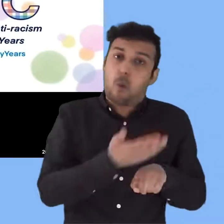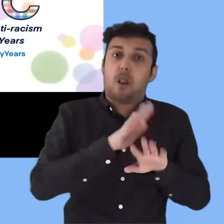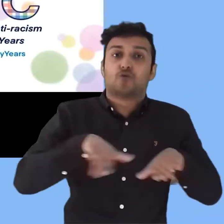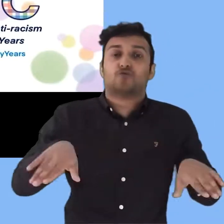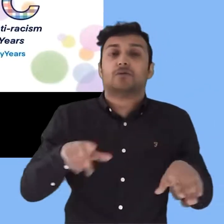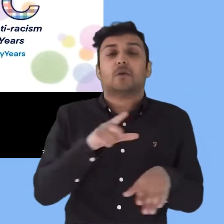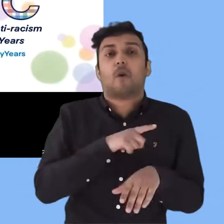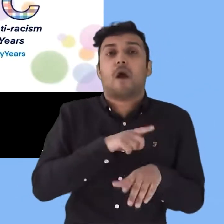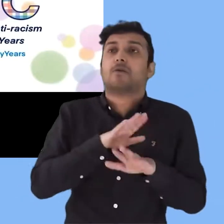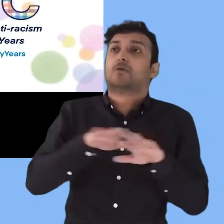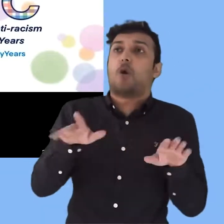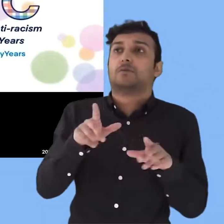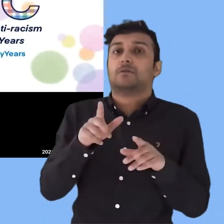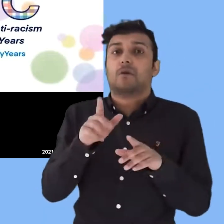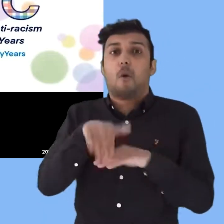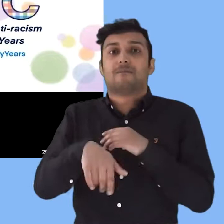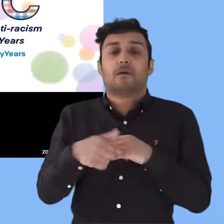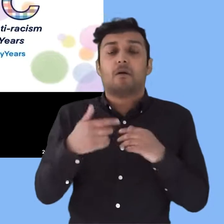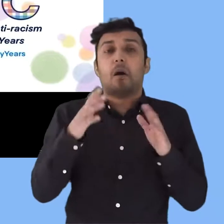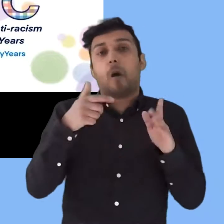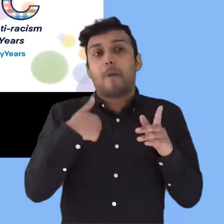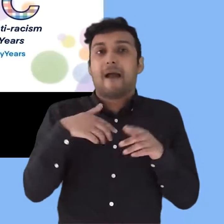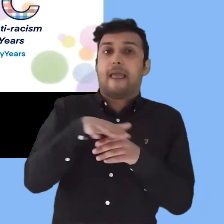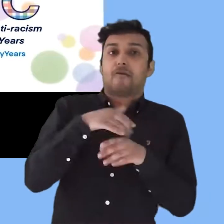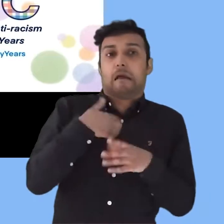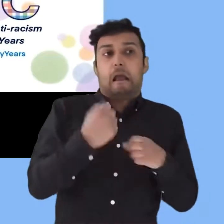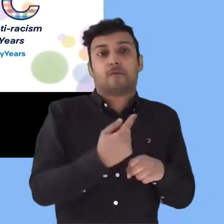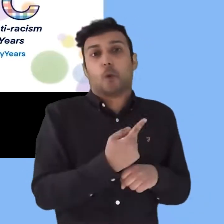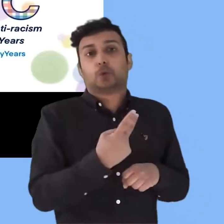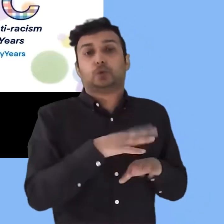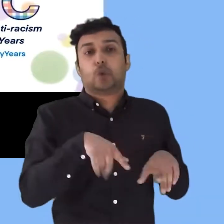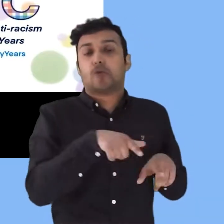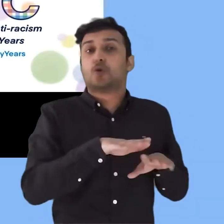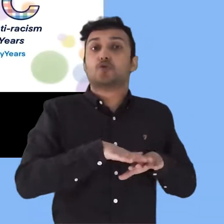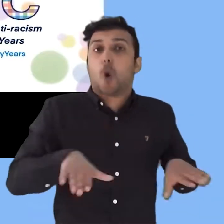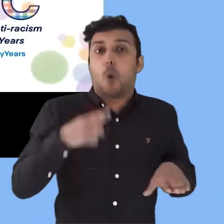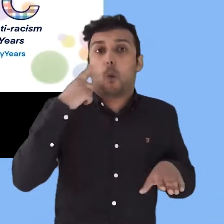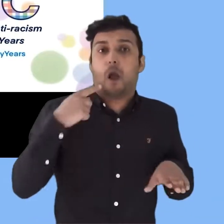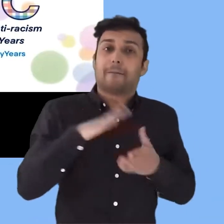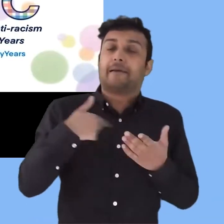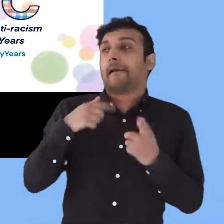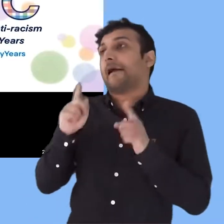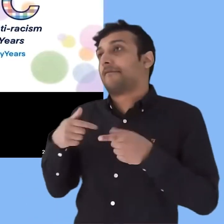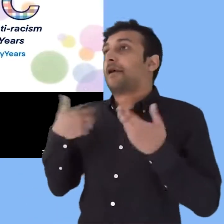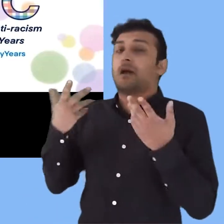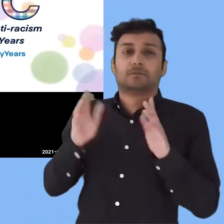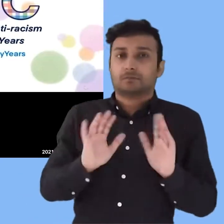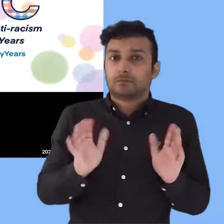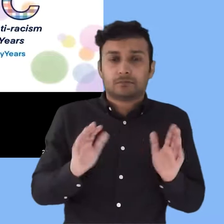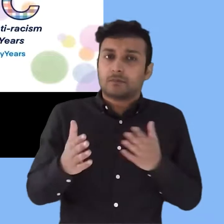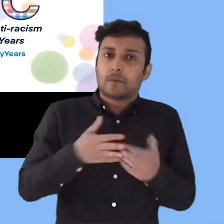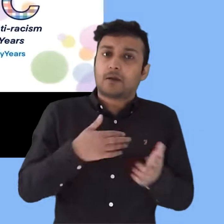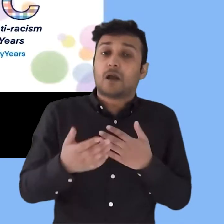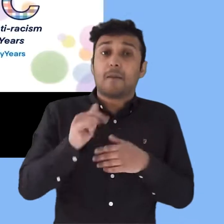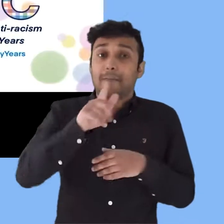not white. It is equally as important to do this work if you are in a setting which is majority or all white.